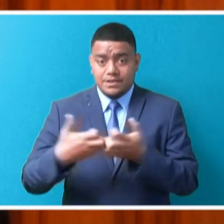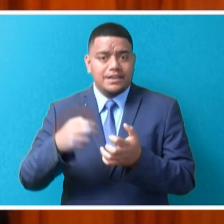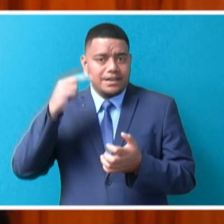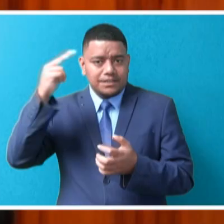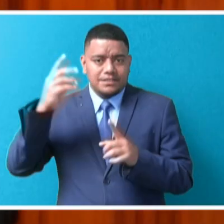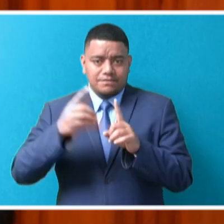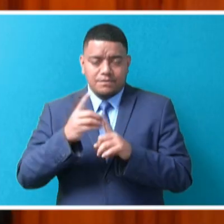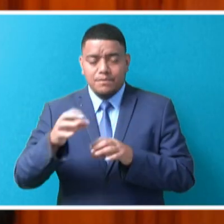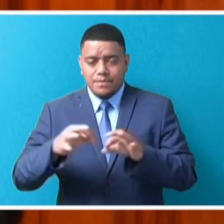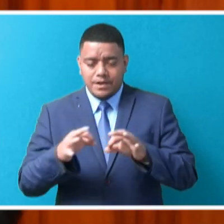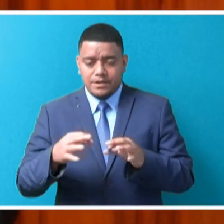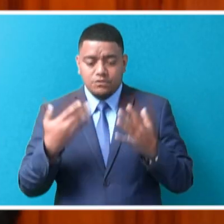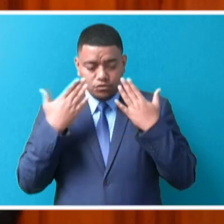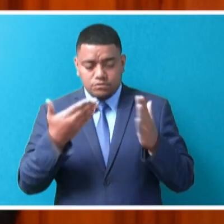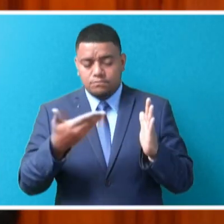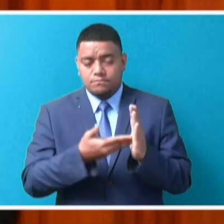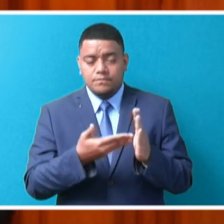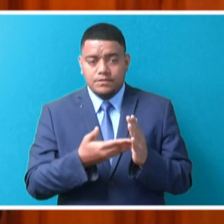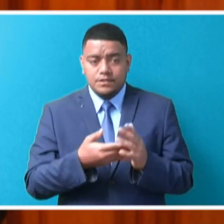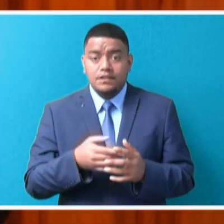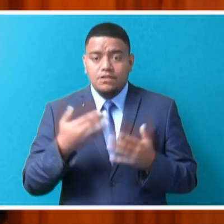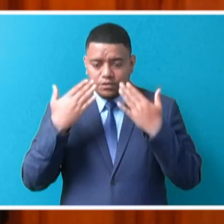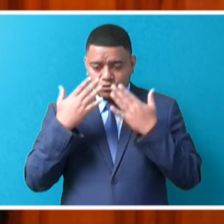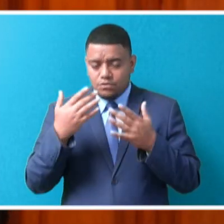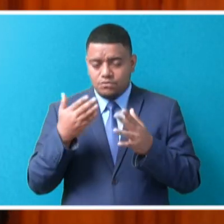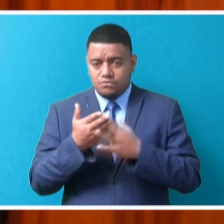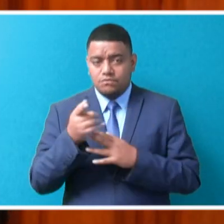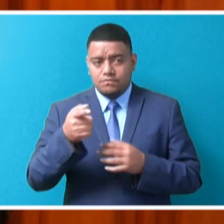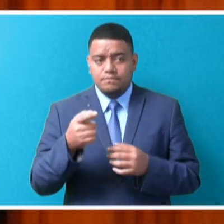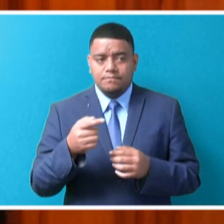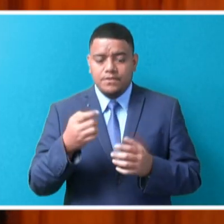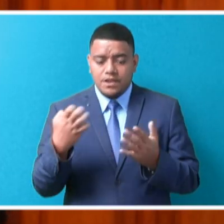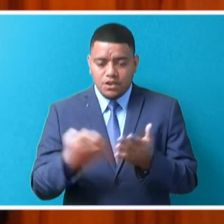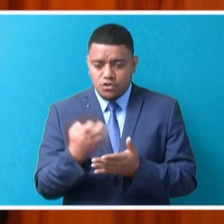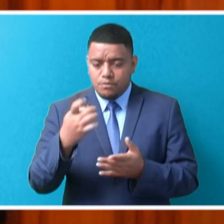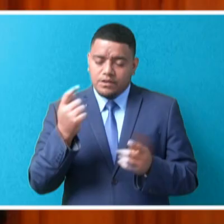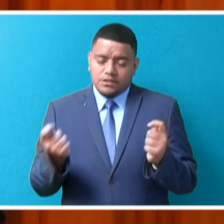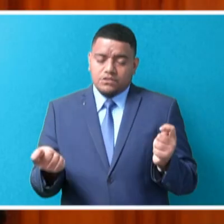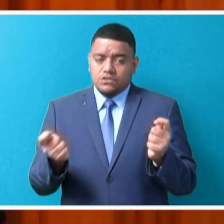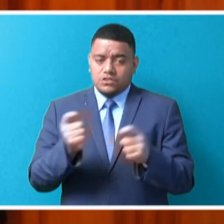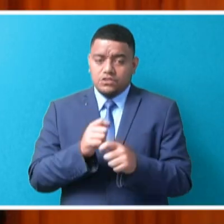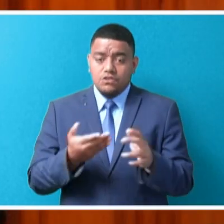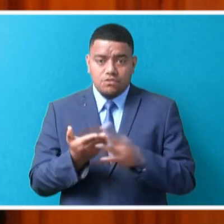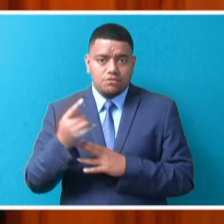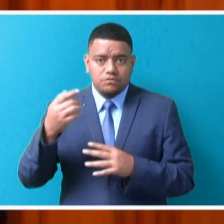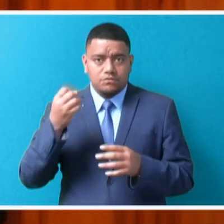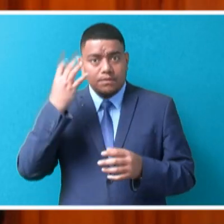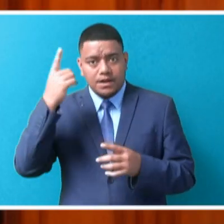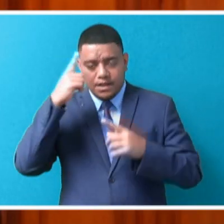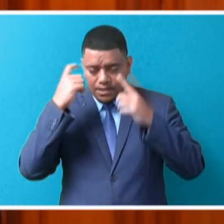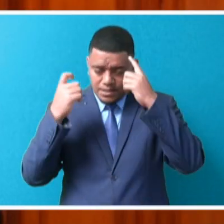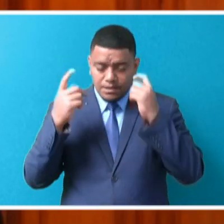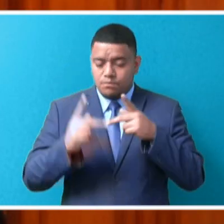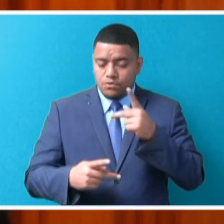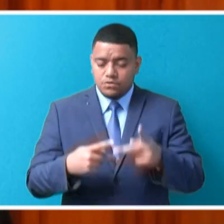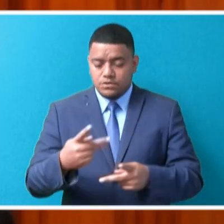Industrialization Agenda referenced in His Excellency's address, which calls for economic transformation through innovation, processing, and